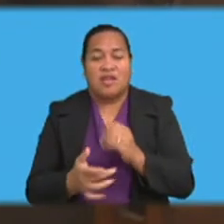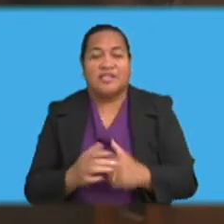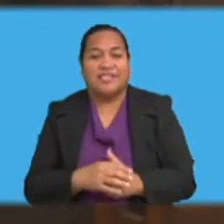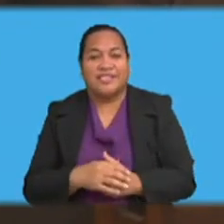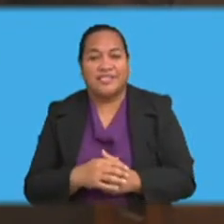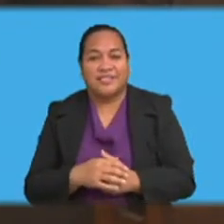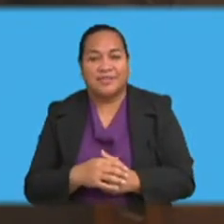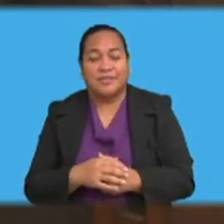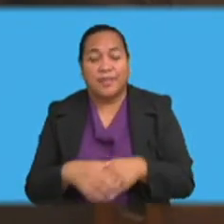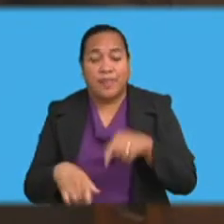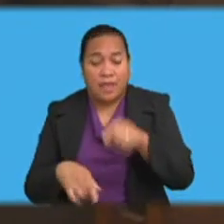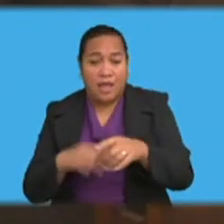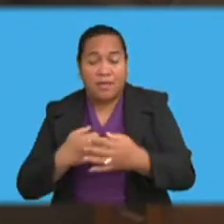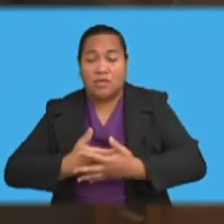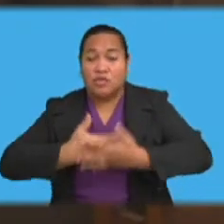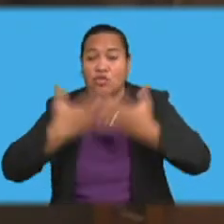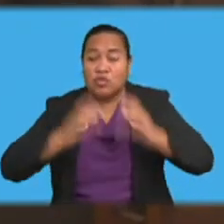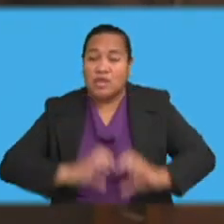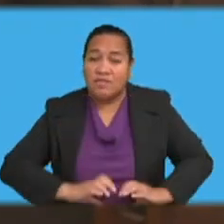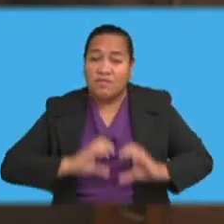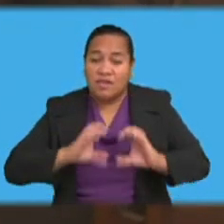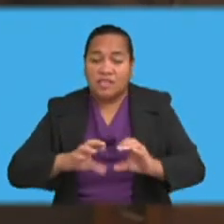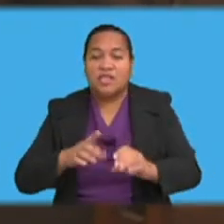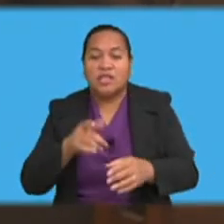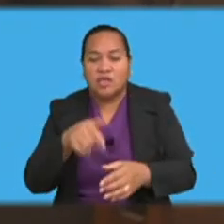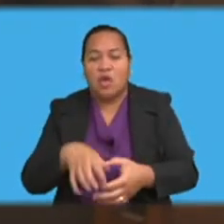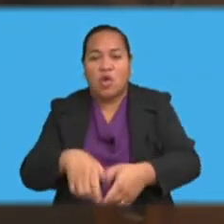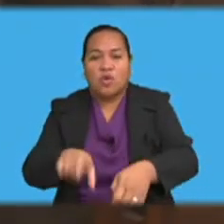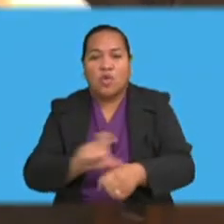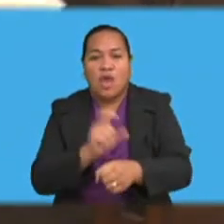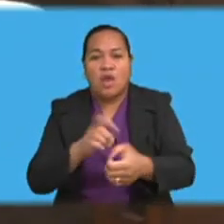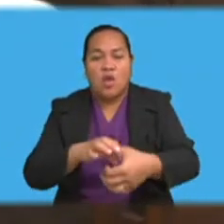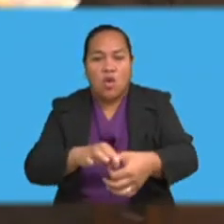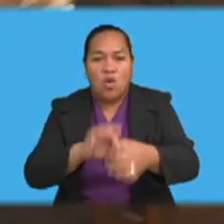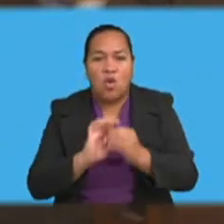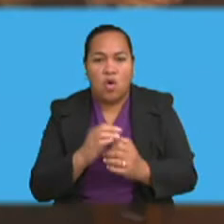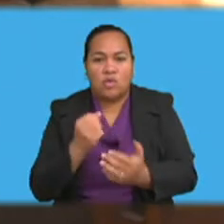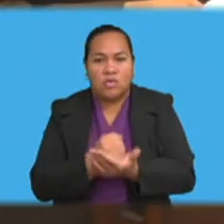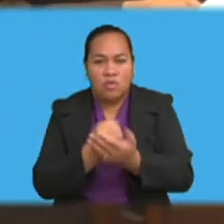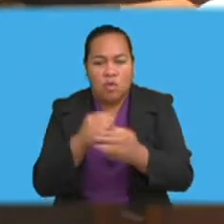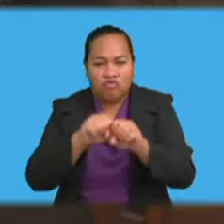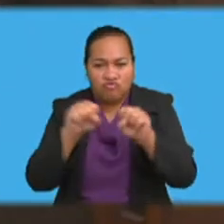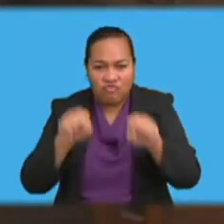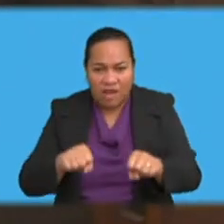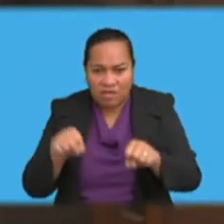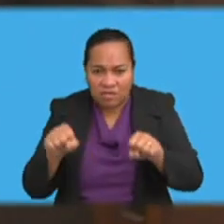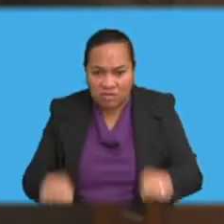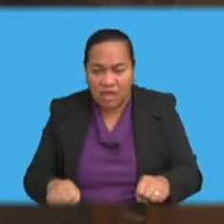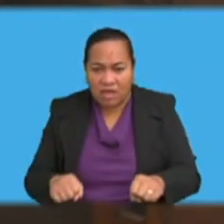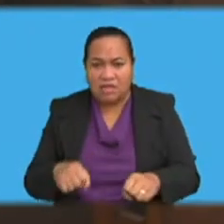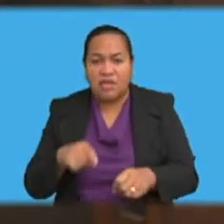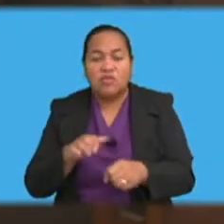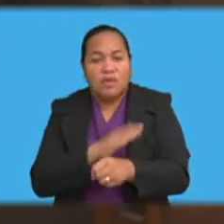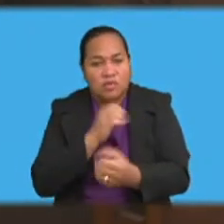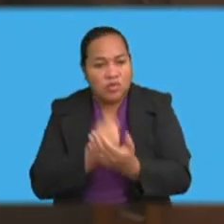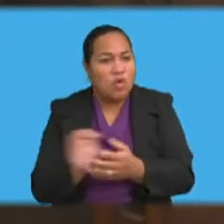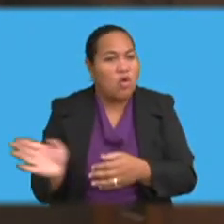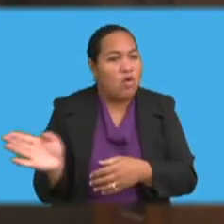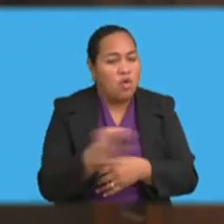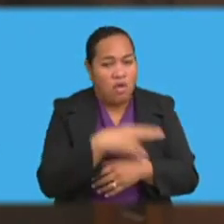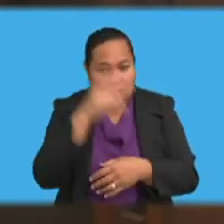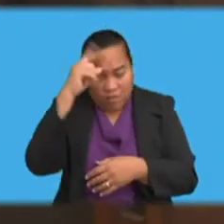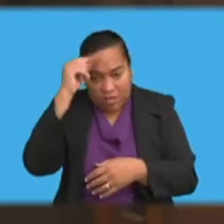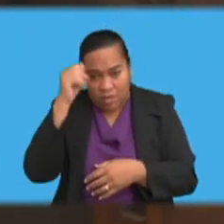Walesi has made huge investments in creating its own support structure, from linking through the provision of redundant power options to ensuring Fijians have access to a